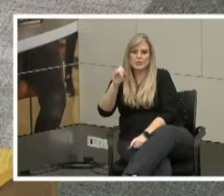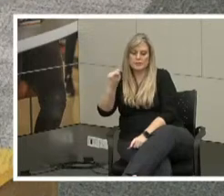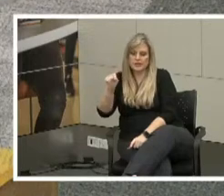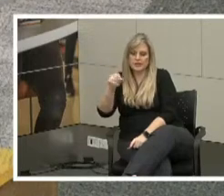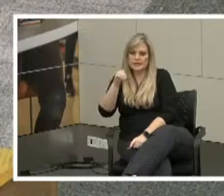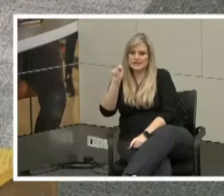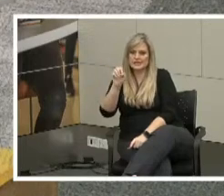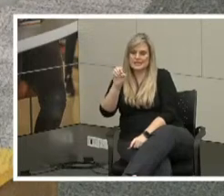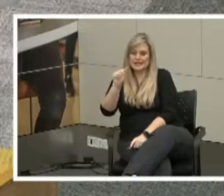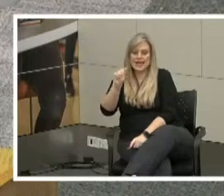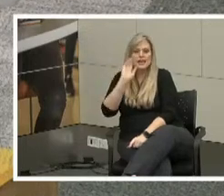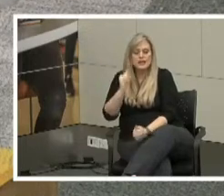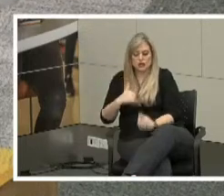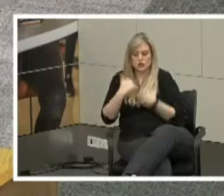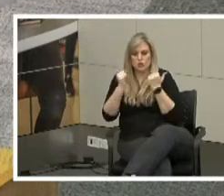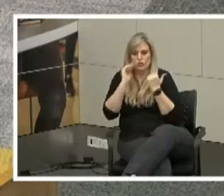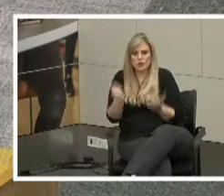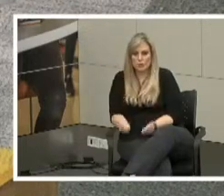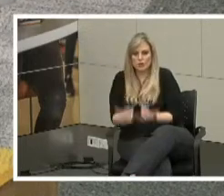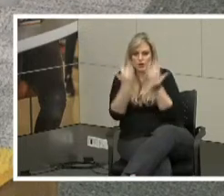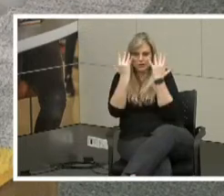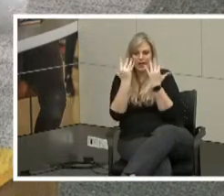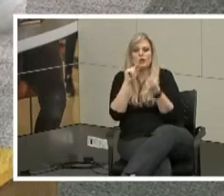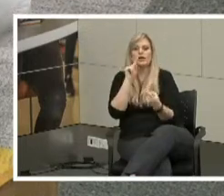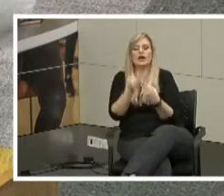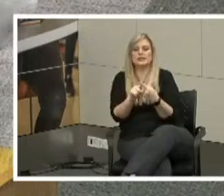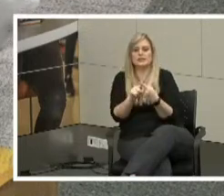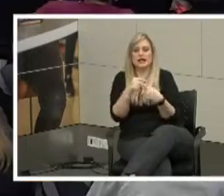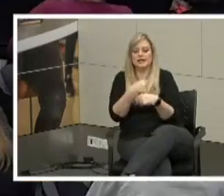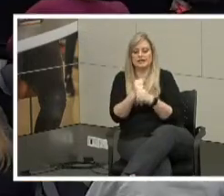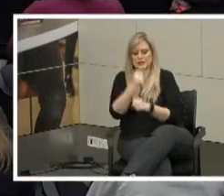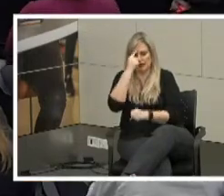youth will burn it down until it is made for